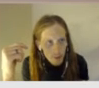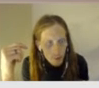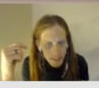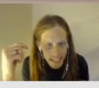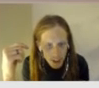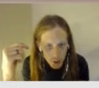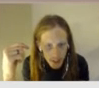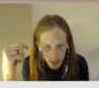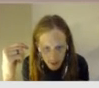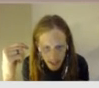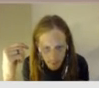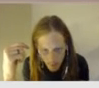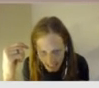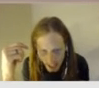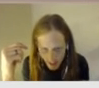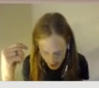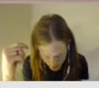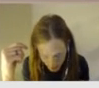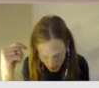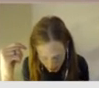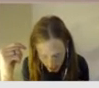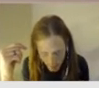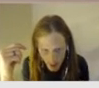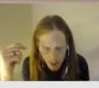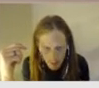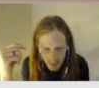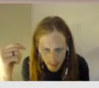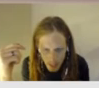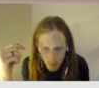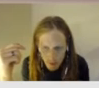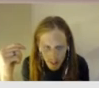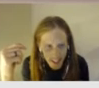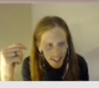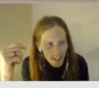we really enjoy the alone time and we gain our energy from that alone time. But at the same time,